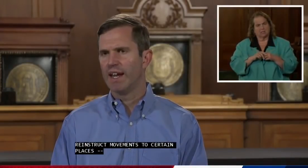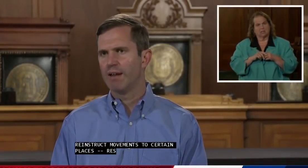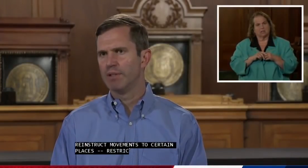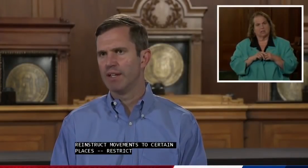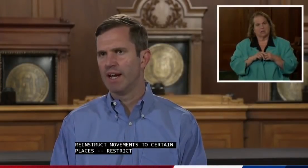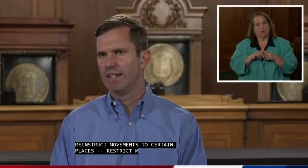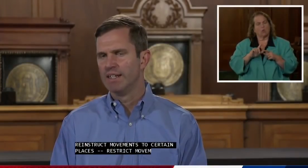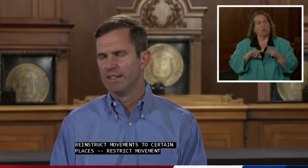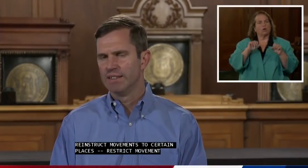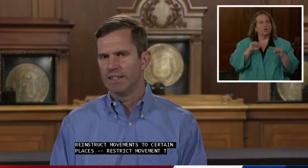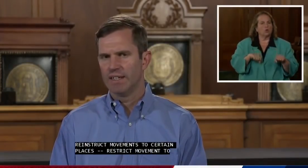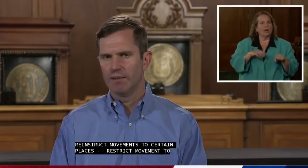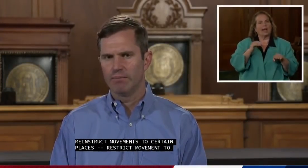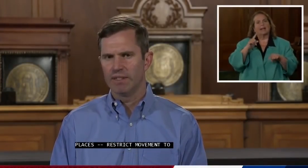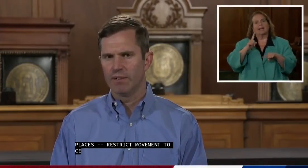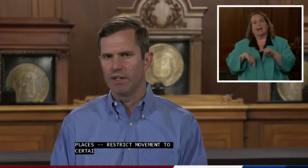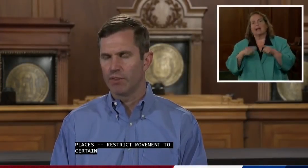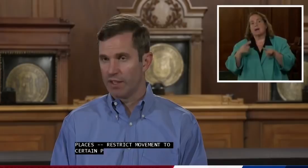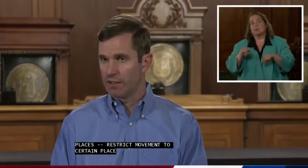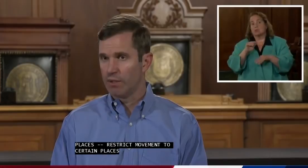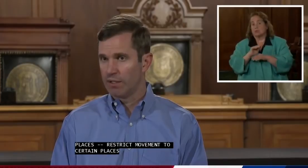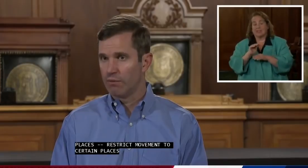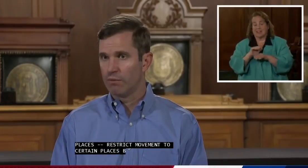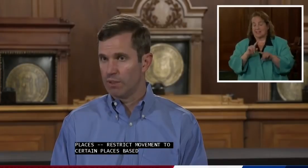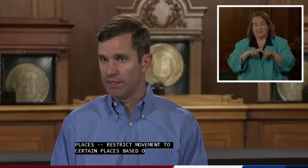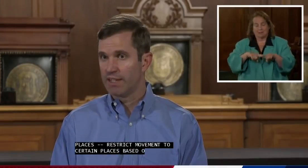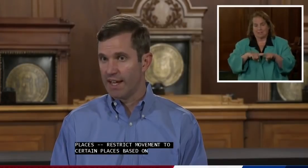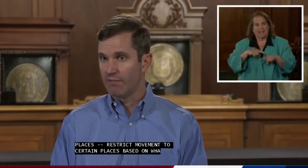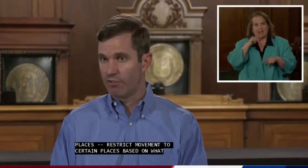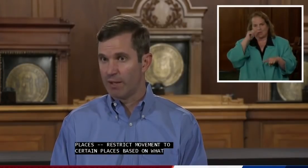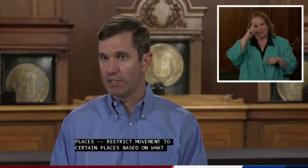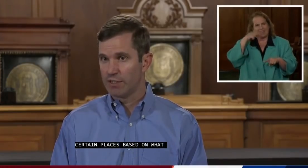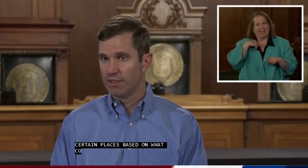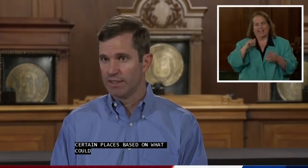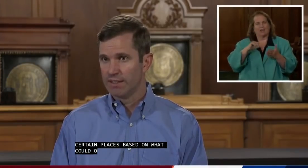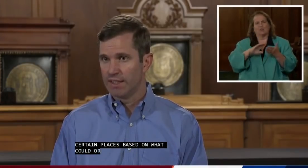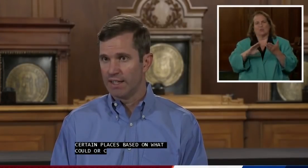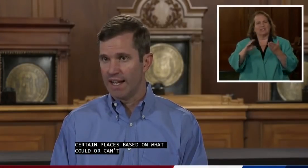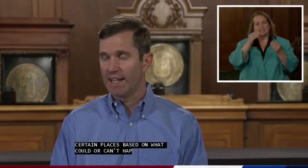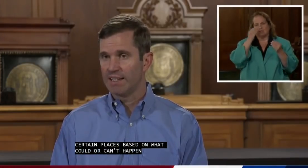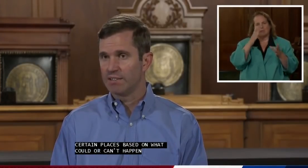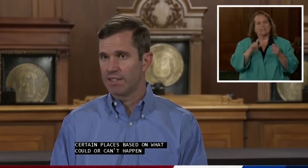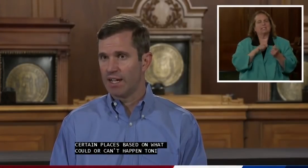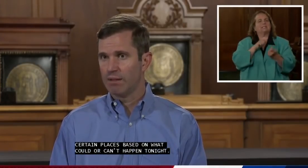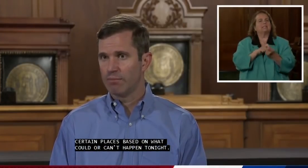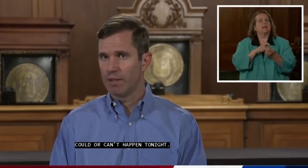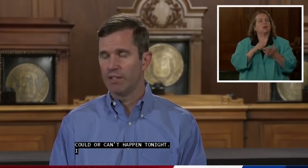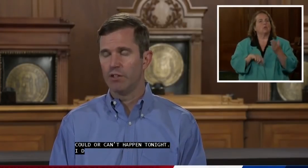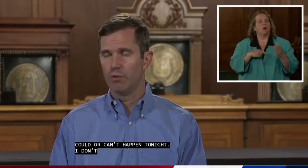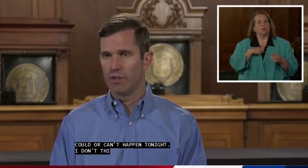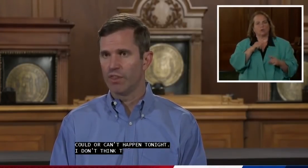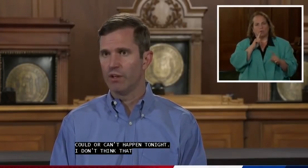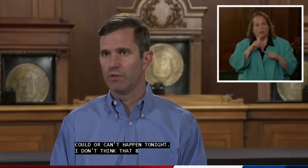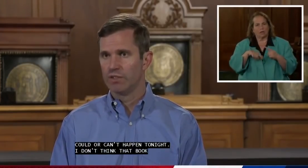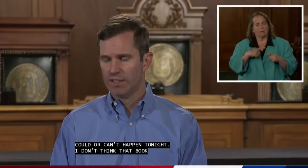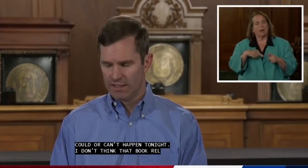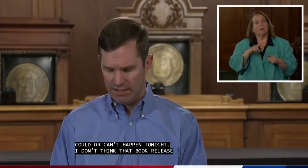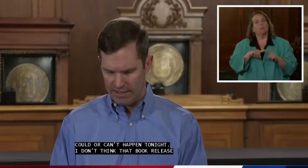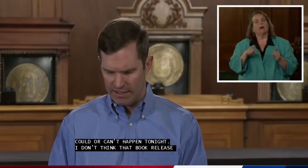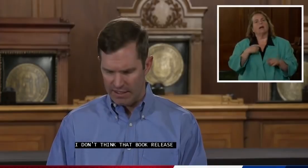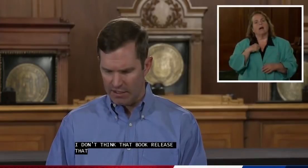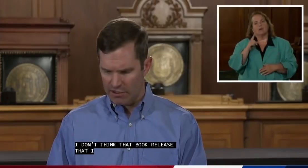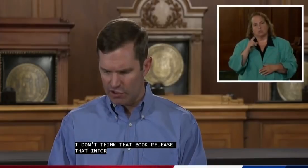what could or can't happen tonight? I don't think that we can release that information at this time, but I do want